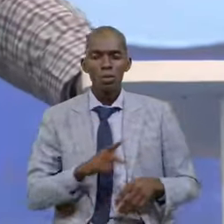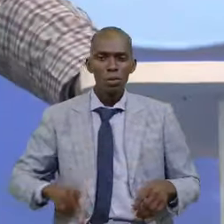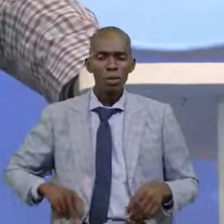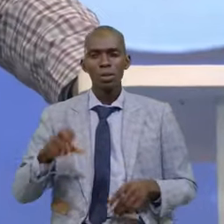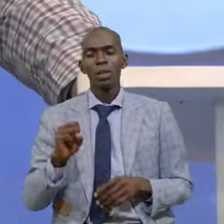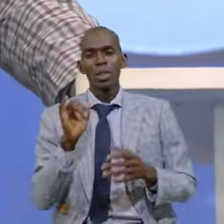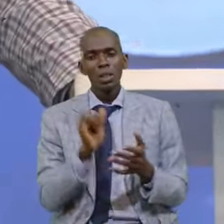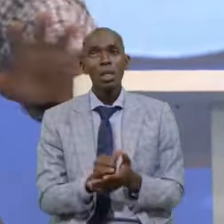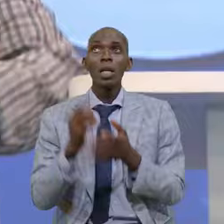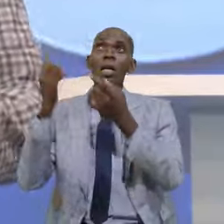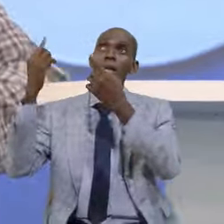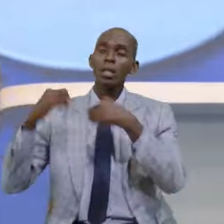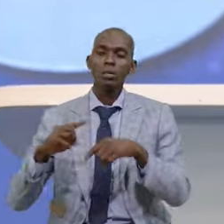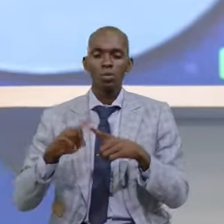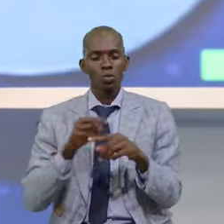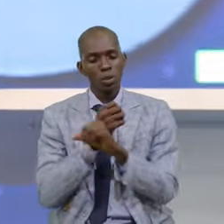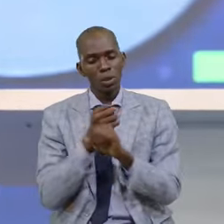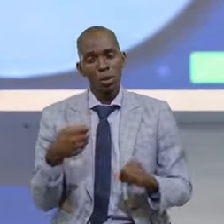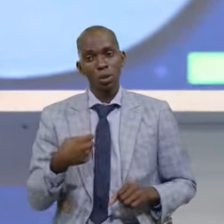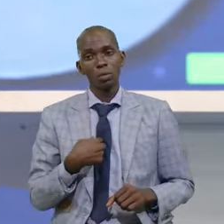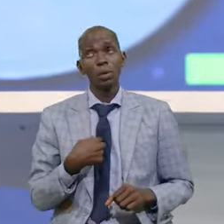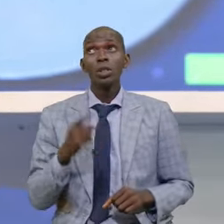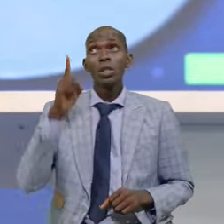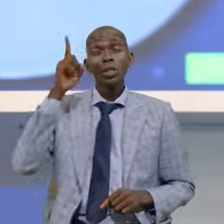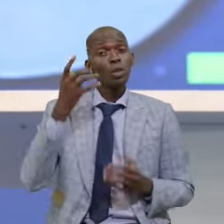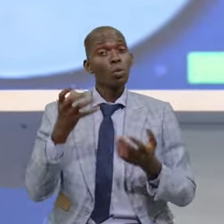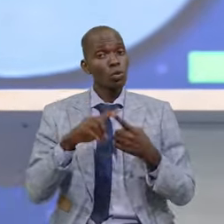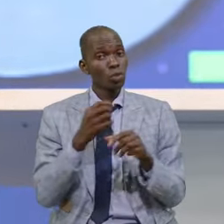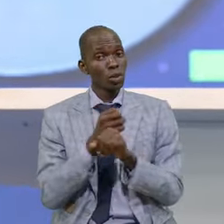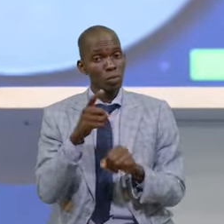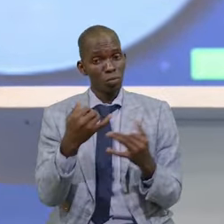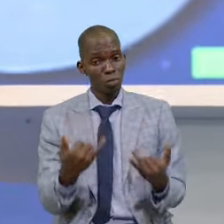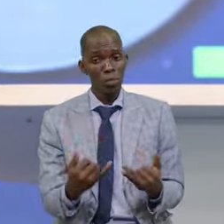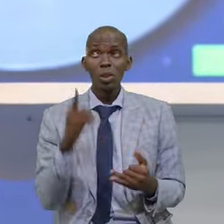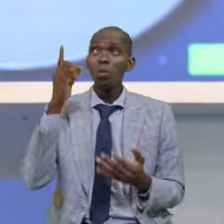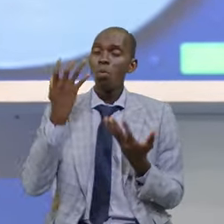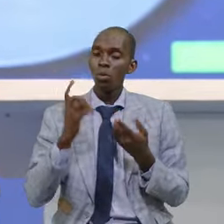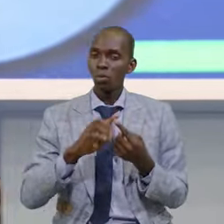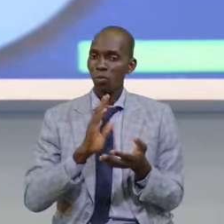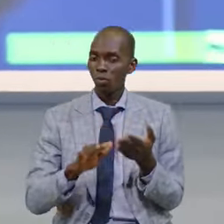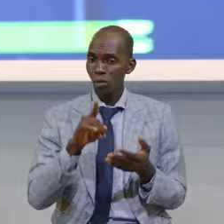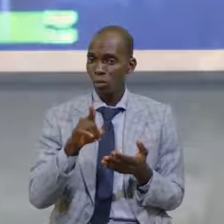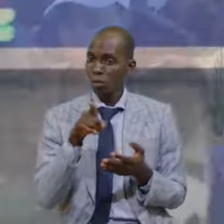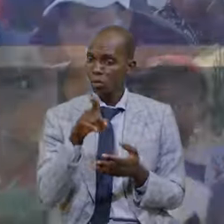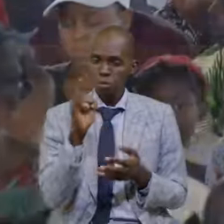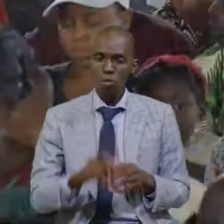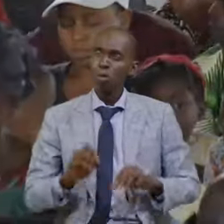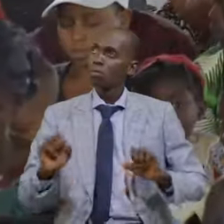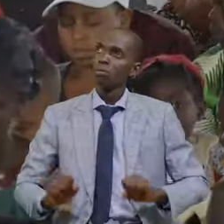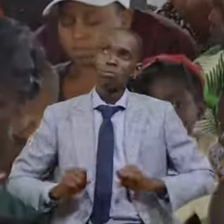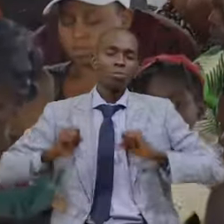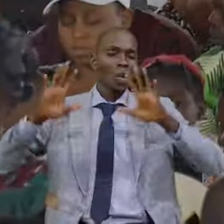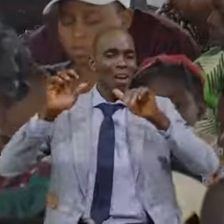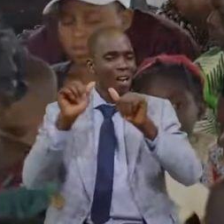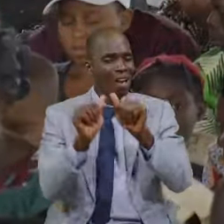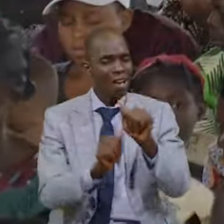to save me. He wants to save you now. He wants to forgive you now. Surrender everything.